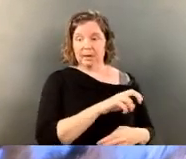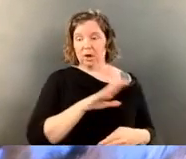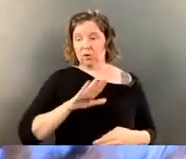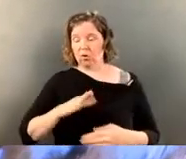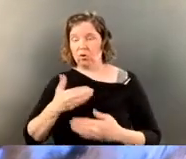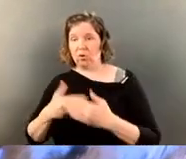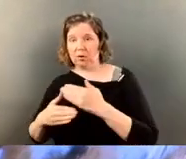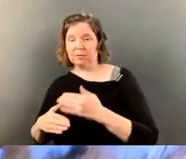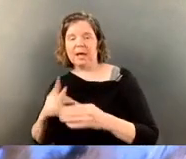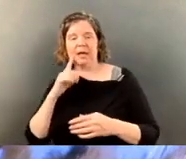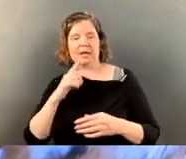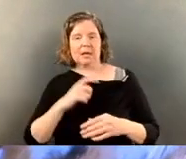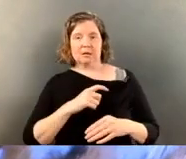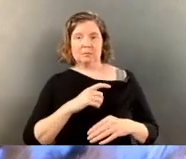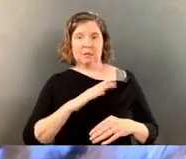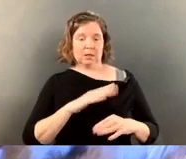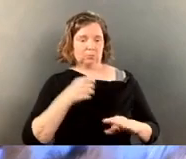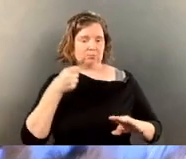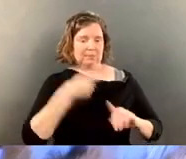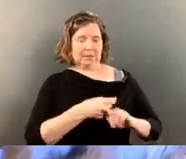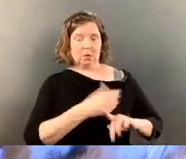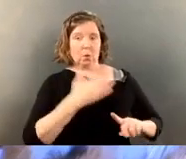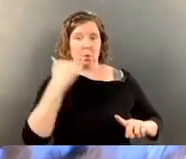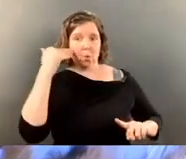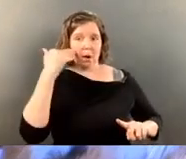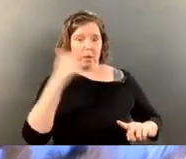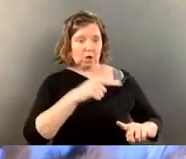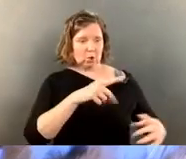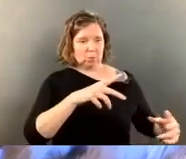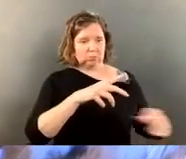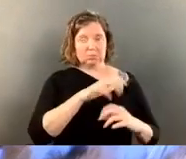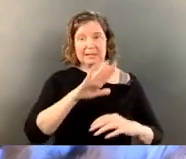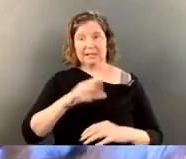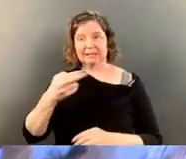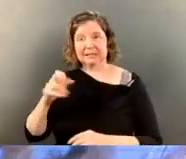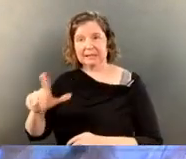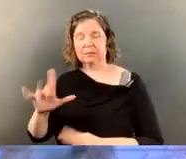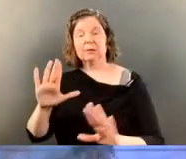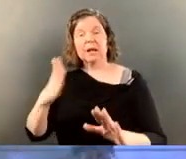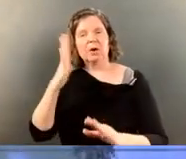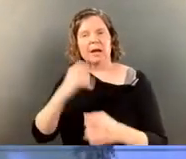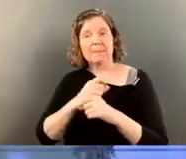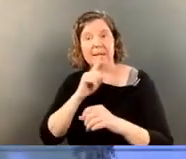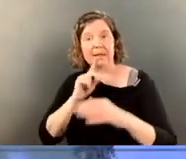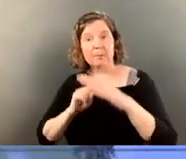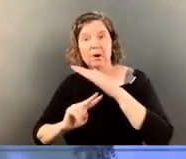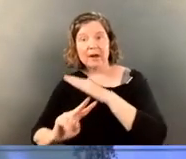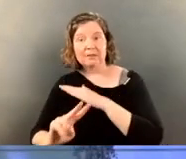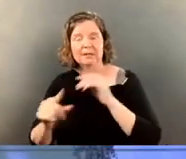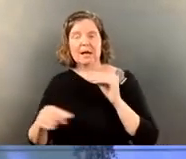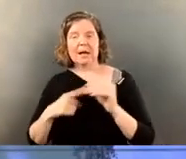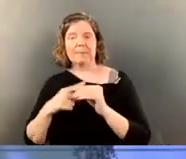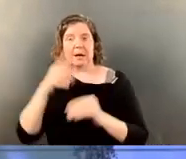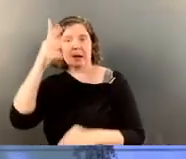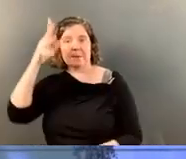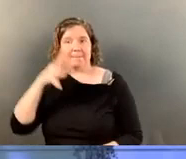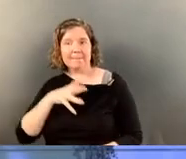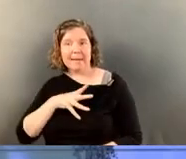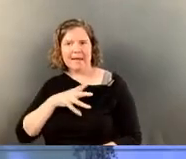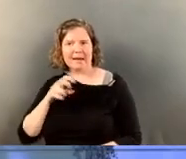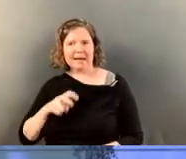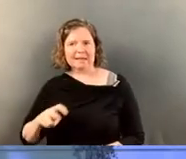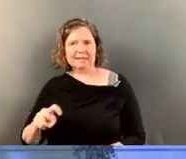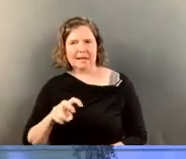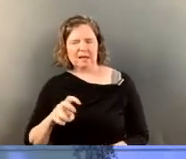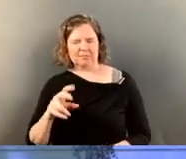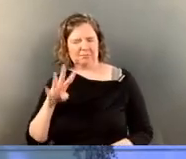offspring, and he will strike your head, and you will strike his heel." Now, God's making a prophecy about a man and a snake.